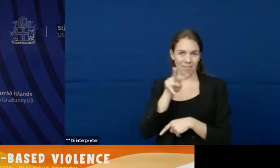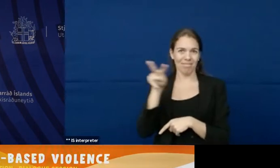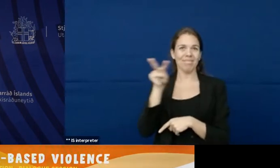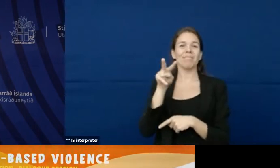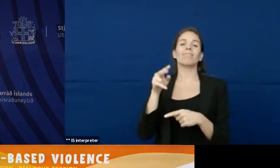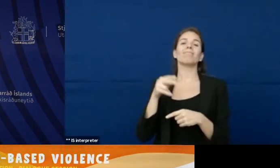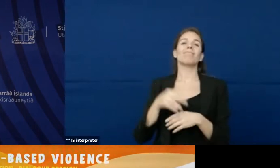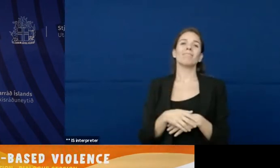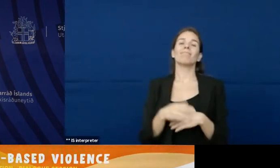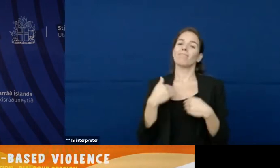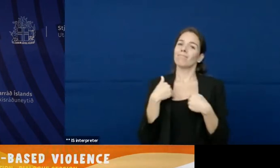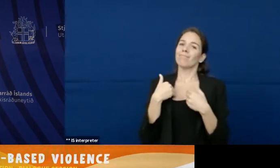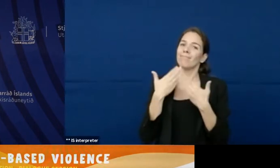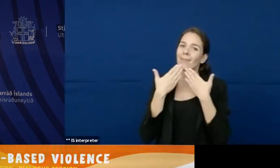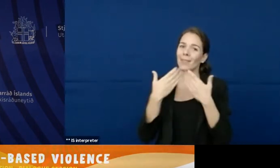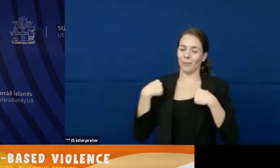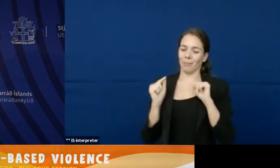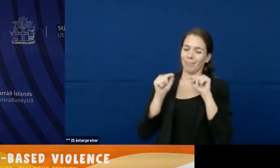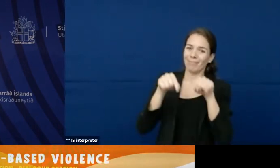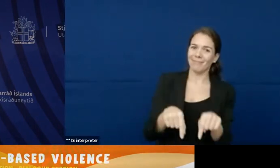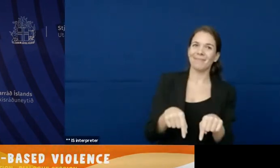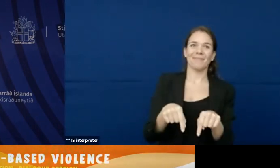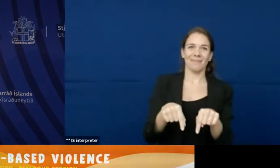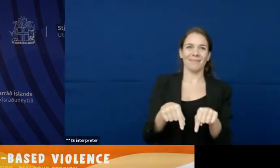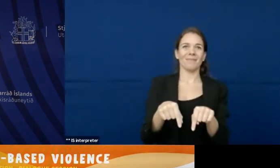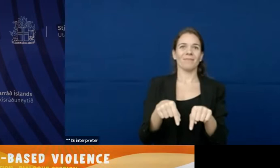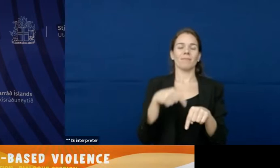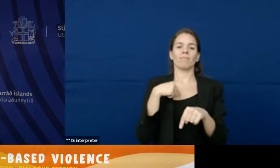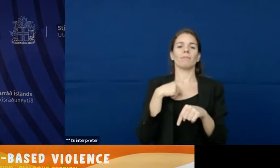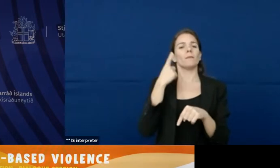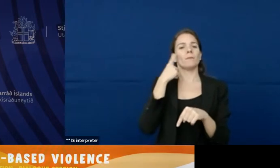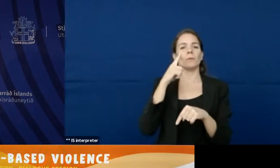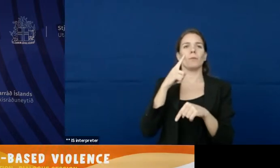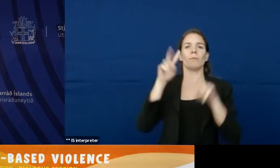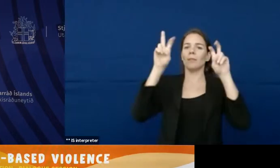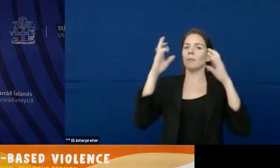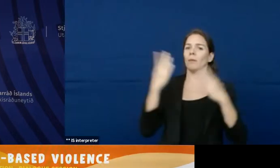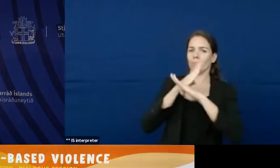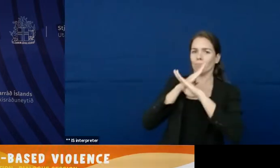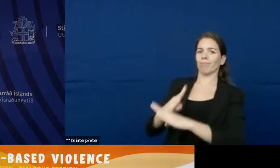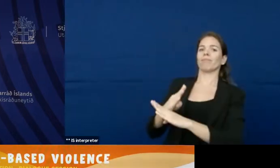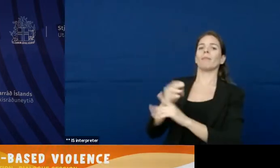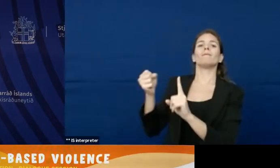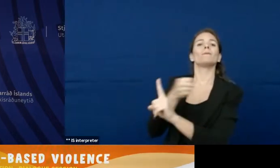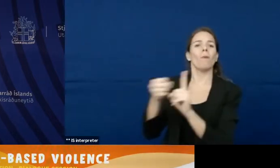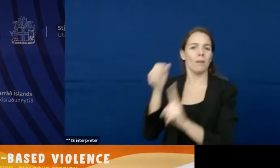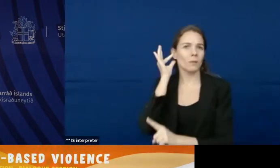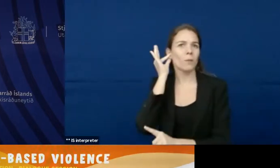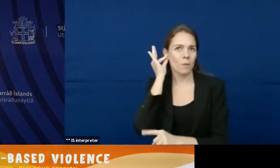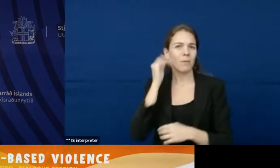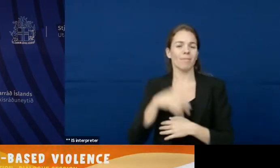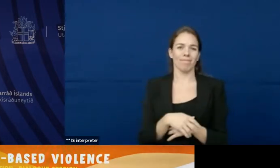one of the most prevalent human rights violations in the world. Unfortunately, We have seen